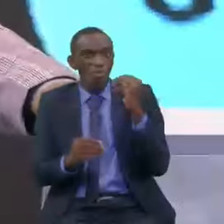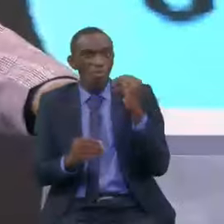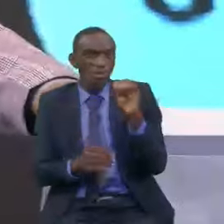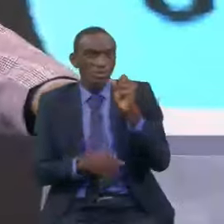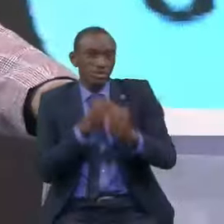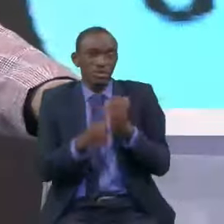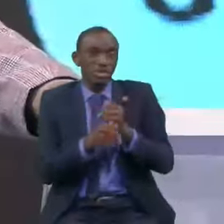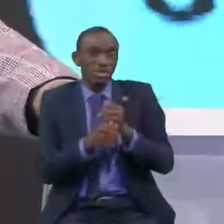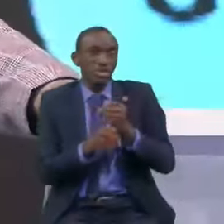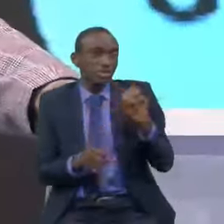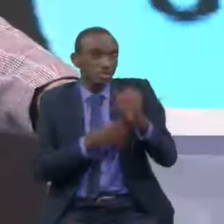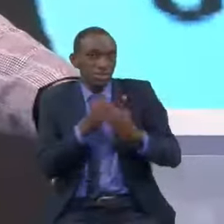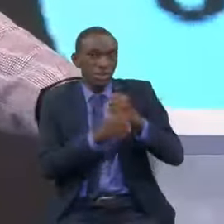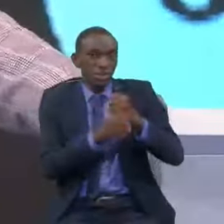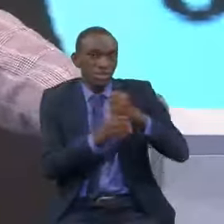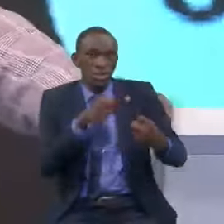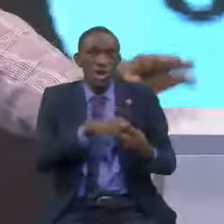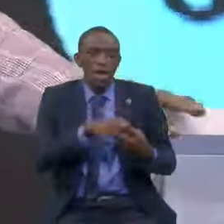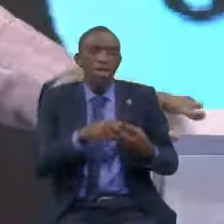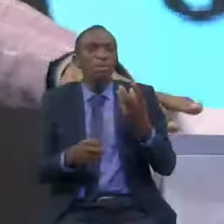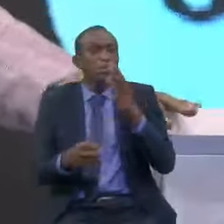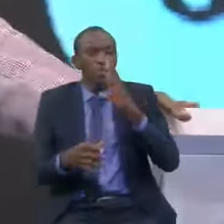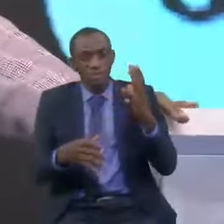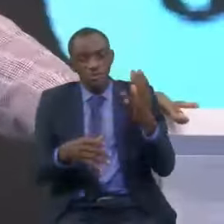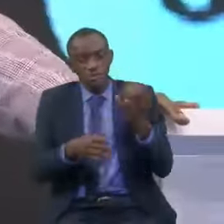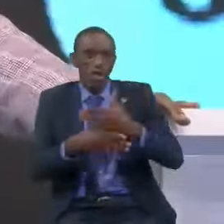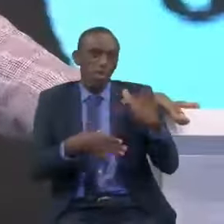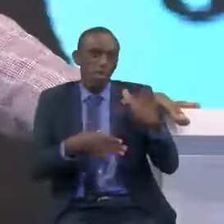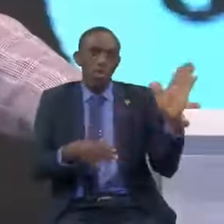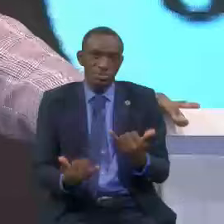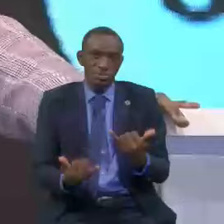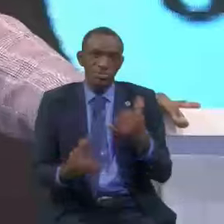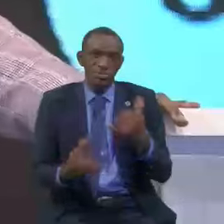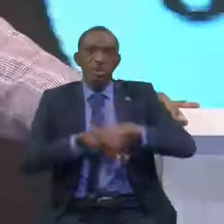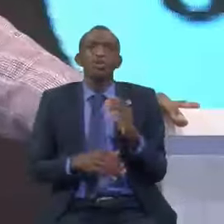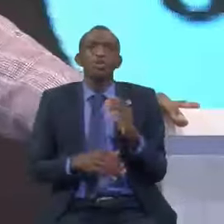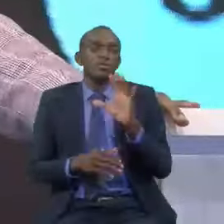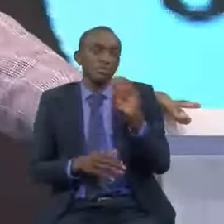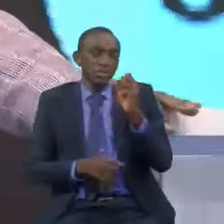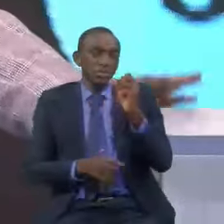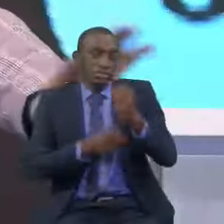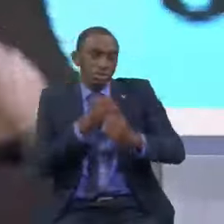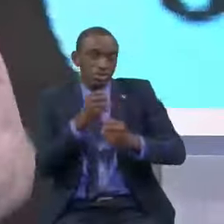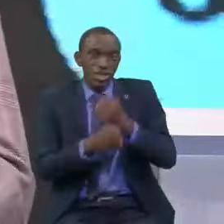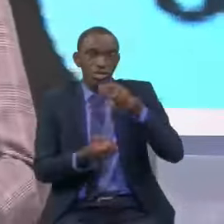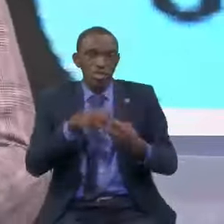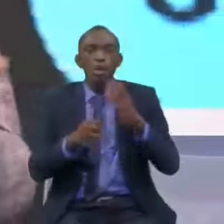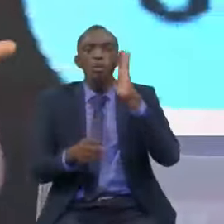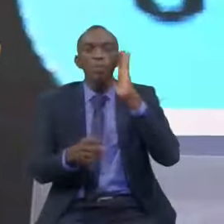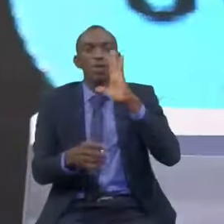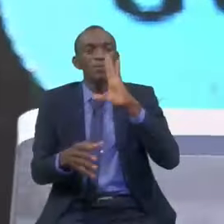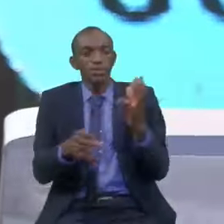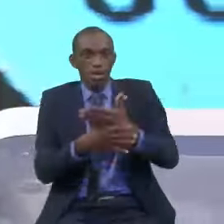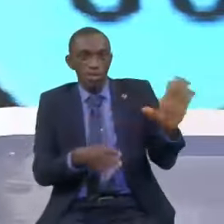away tonight. 50 years problem, will be taken away tonight.